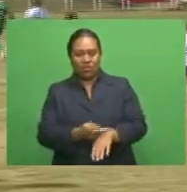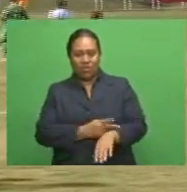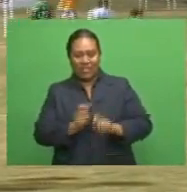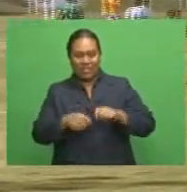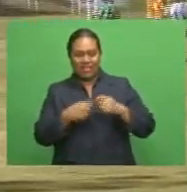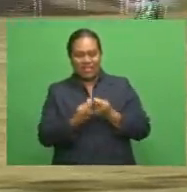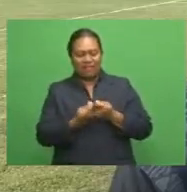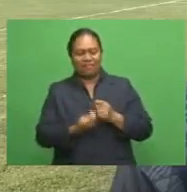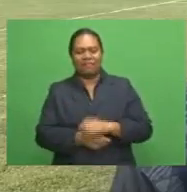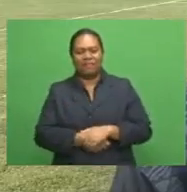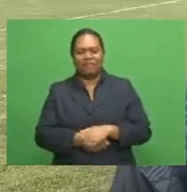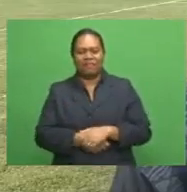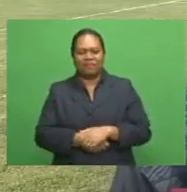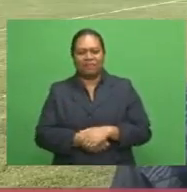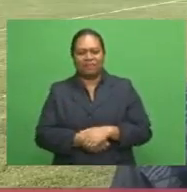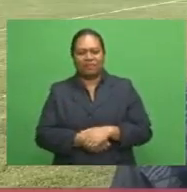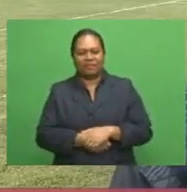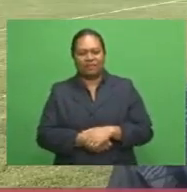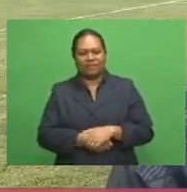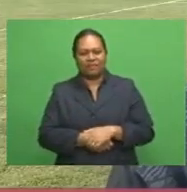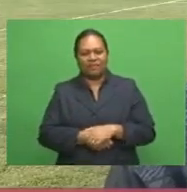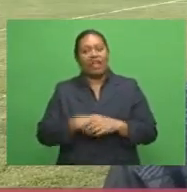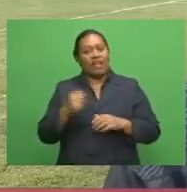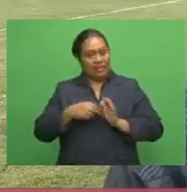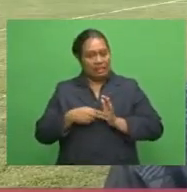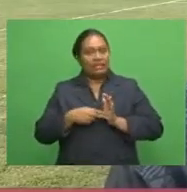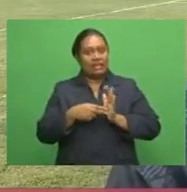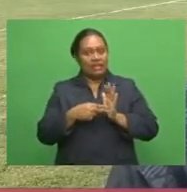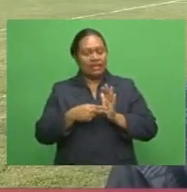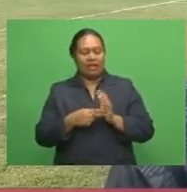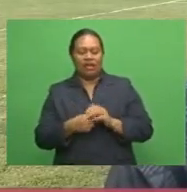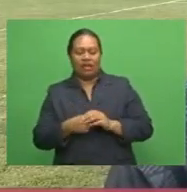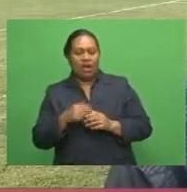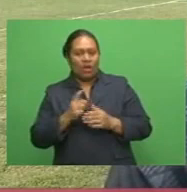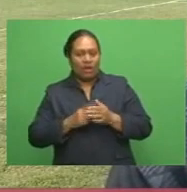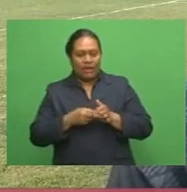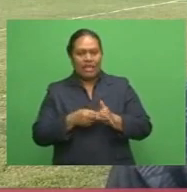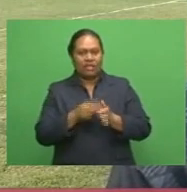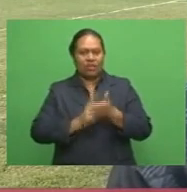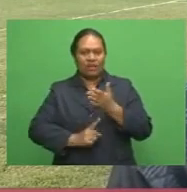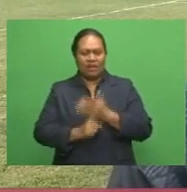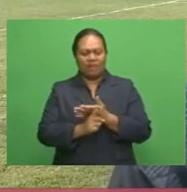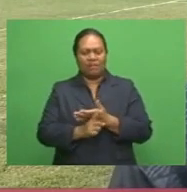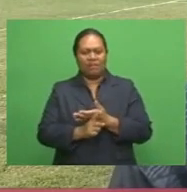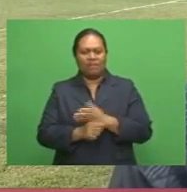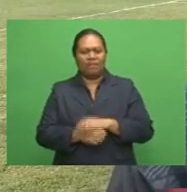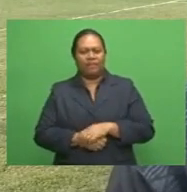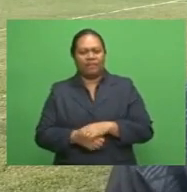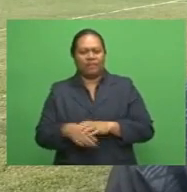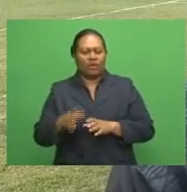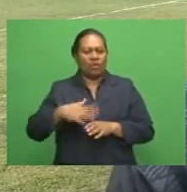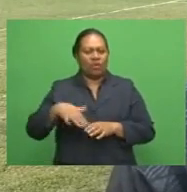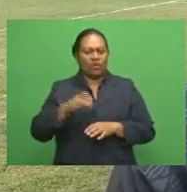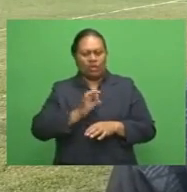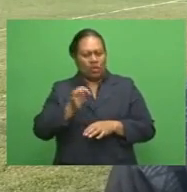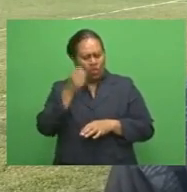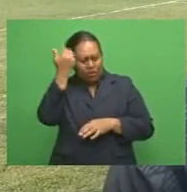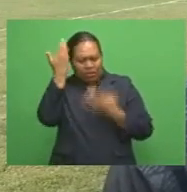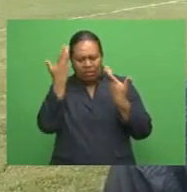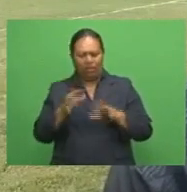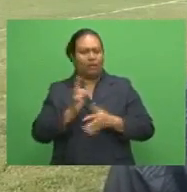their side. As everybody has seen, I think Nandi was all over Suva. Even as officials, we were under pressure. We didn't know what was happening.